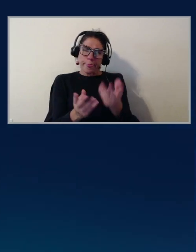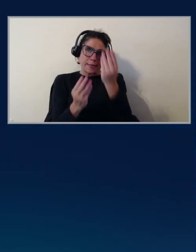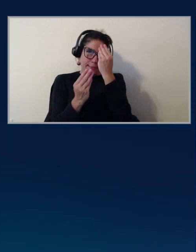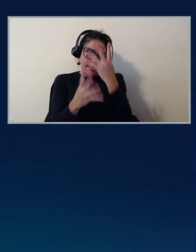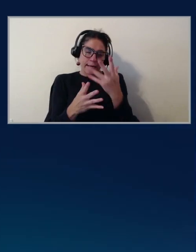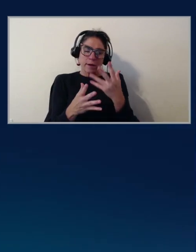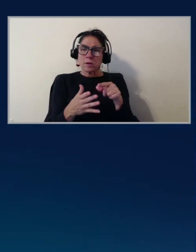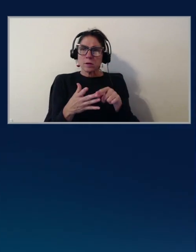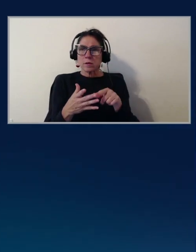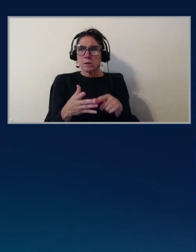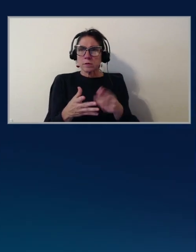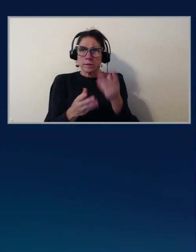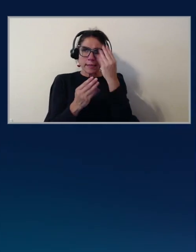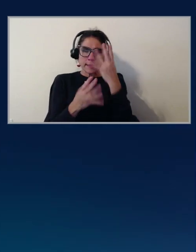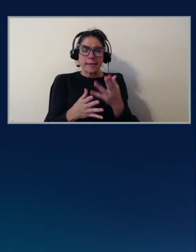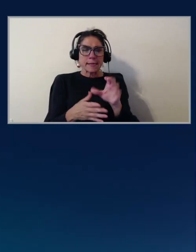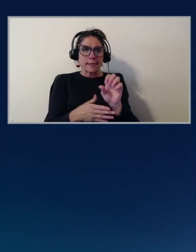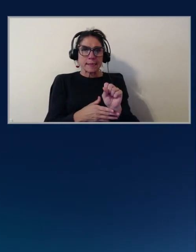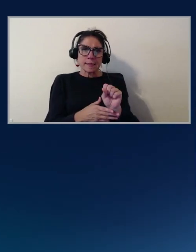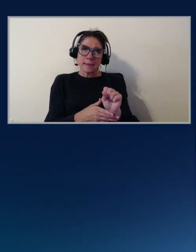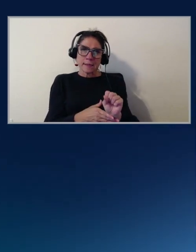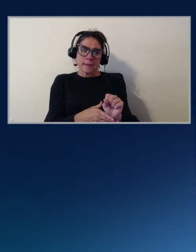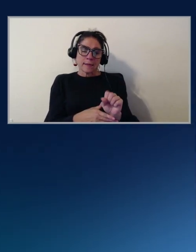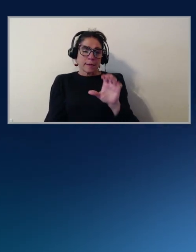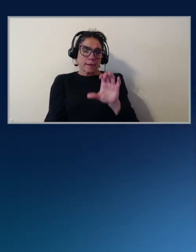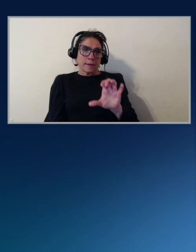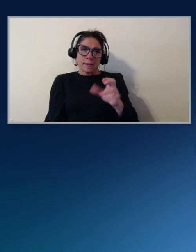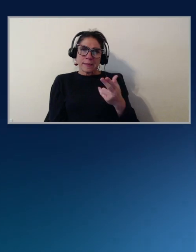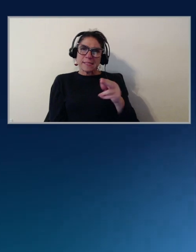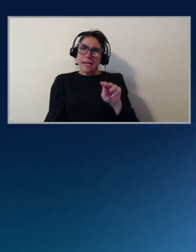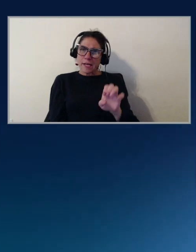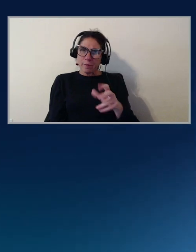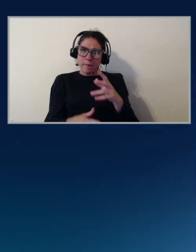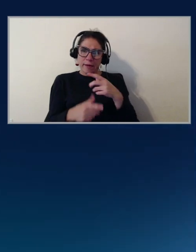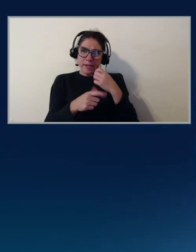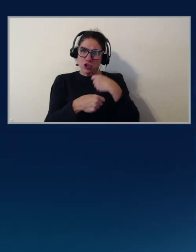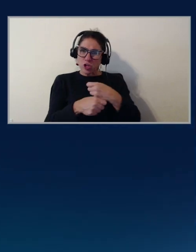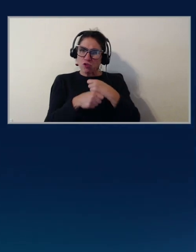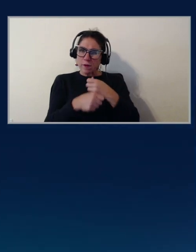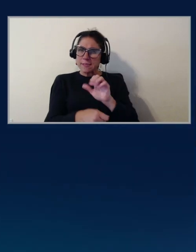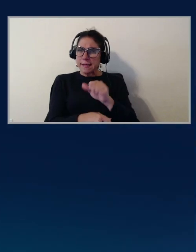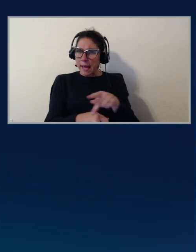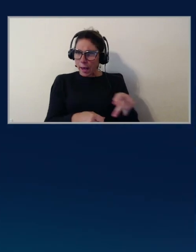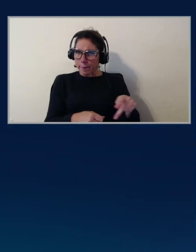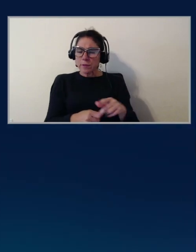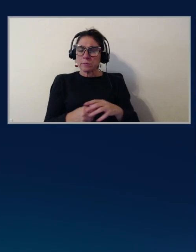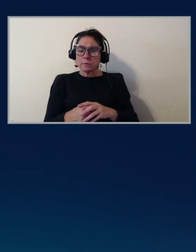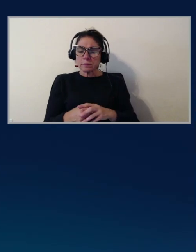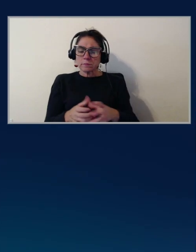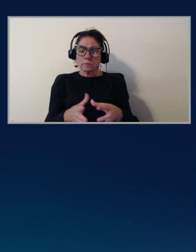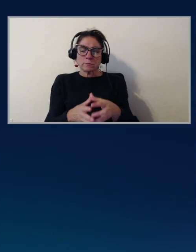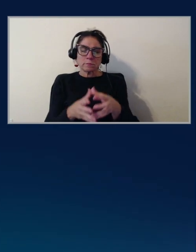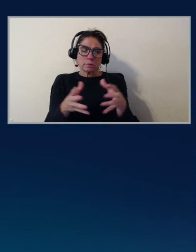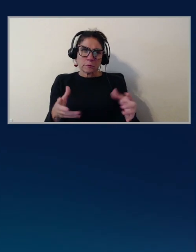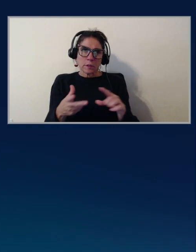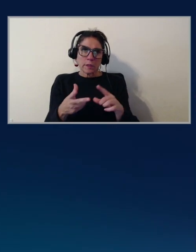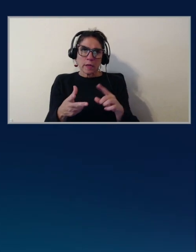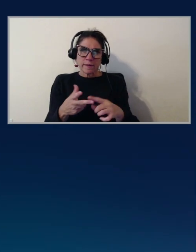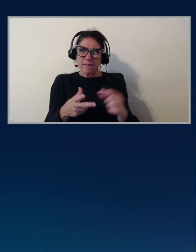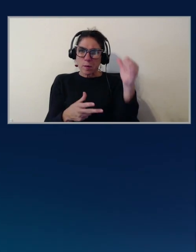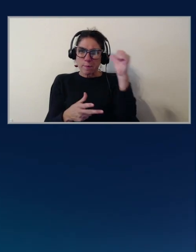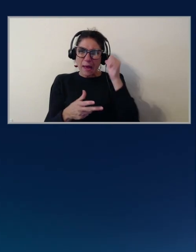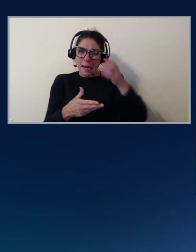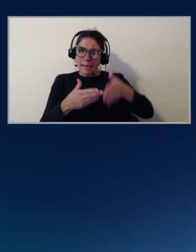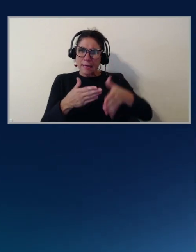the data schema, generate those requirements, and then ultimately generate this app. There's a lot of back-end systems that